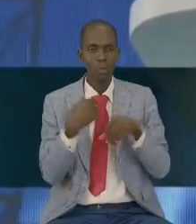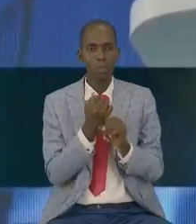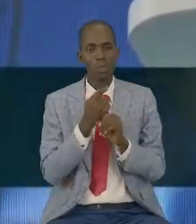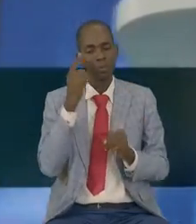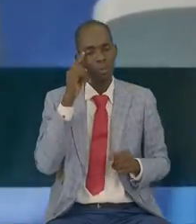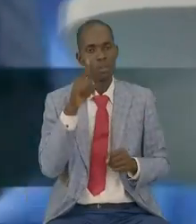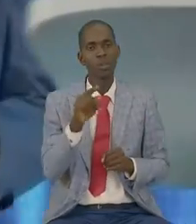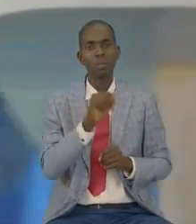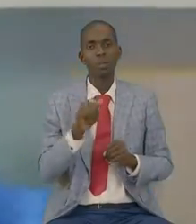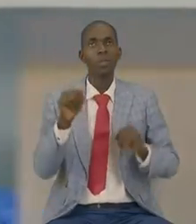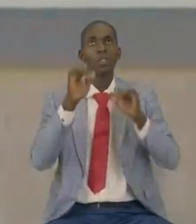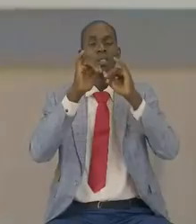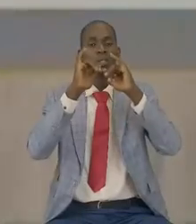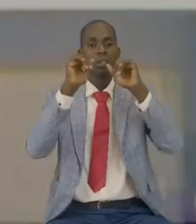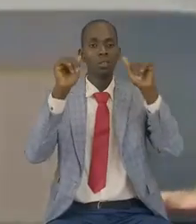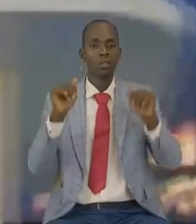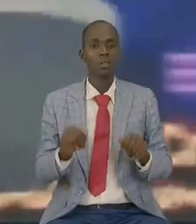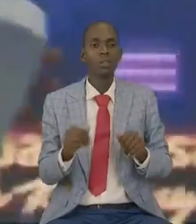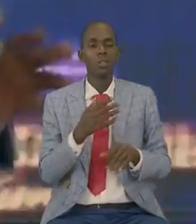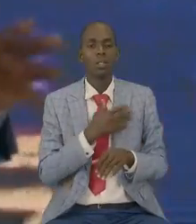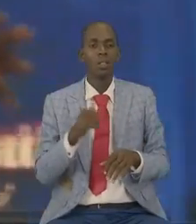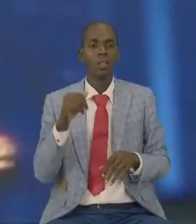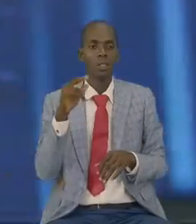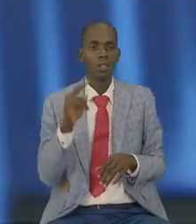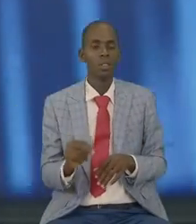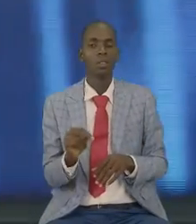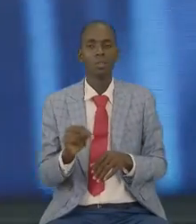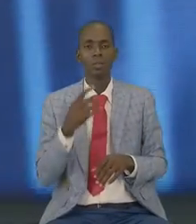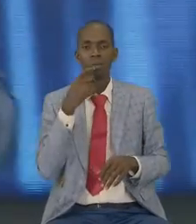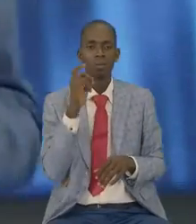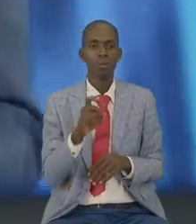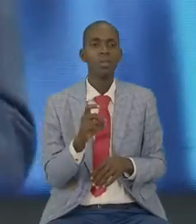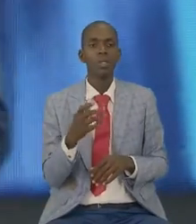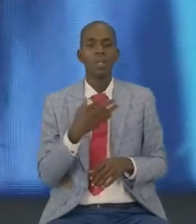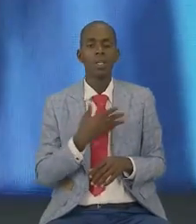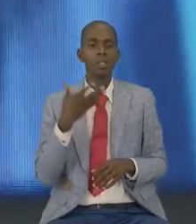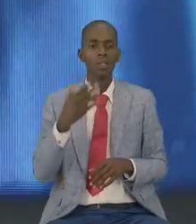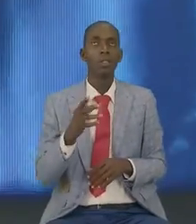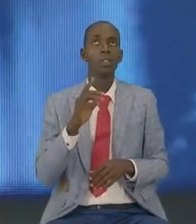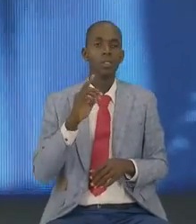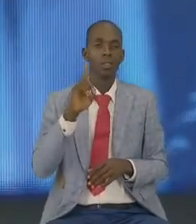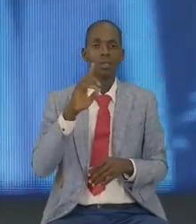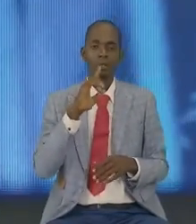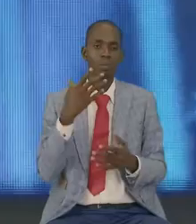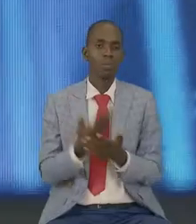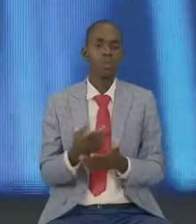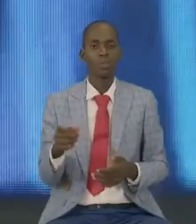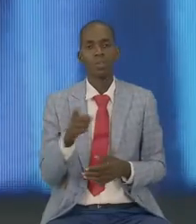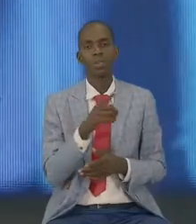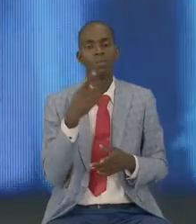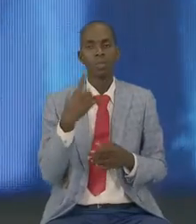statute and an ordinance, and there he proved them. The